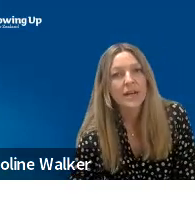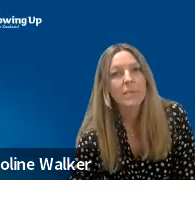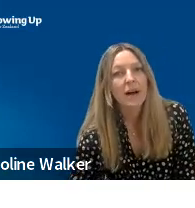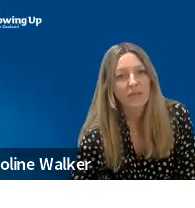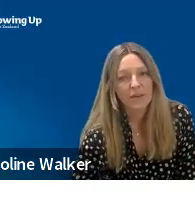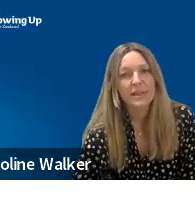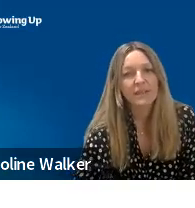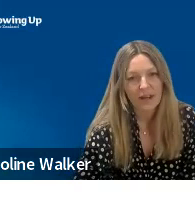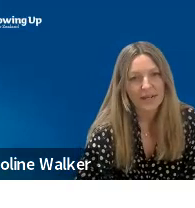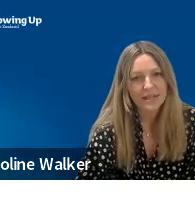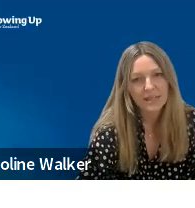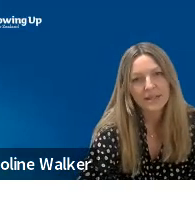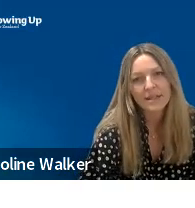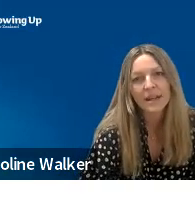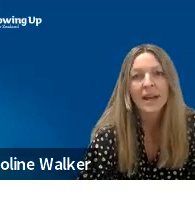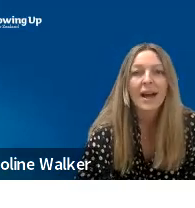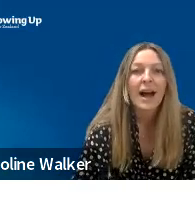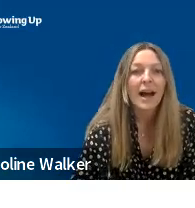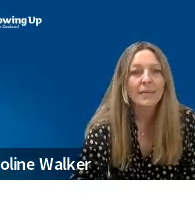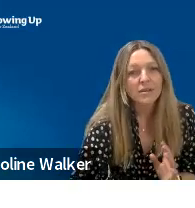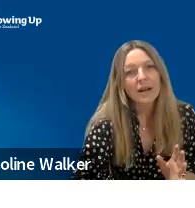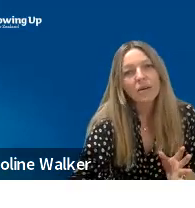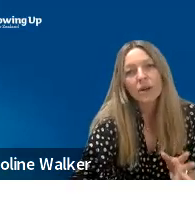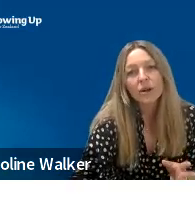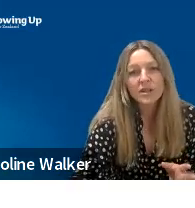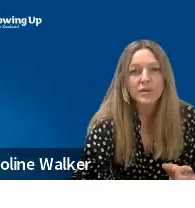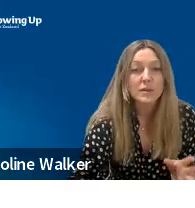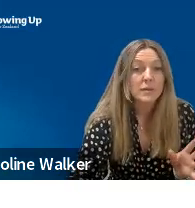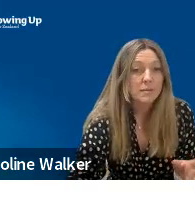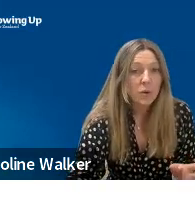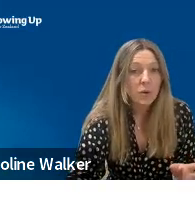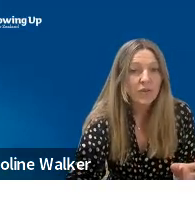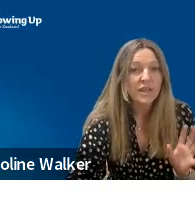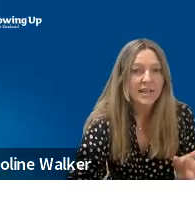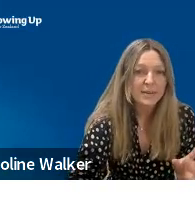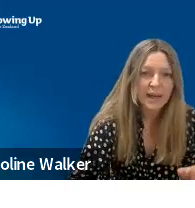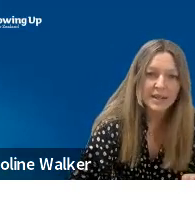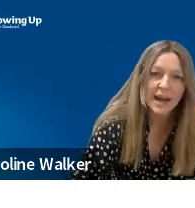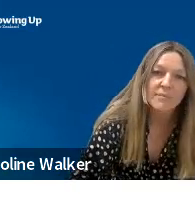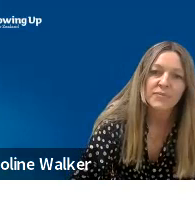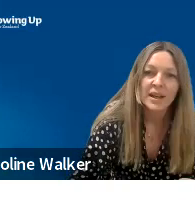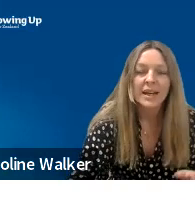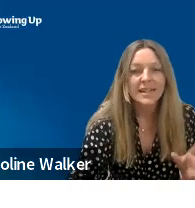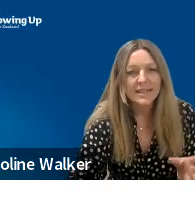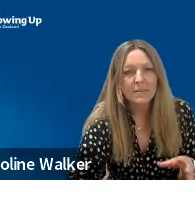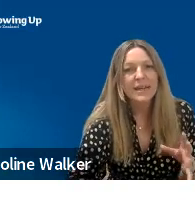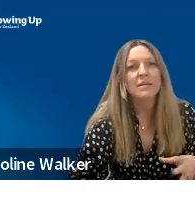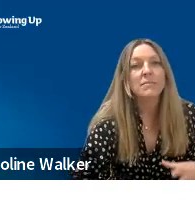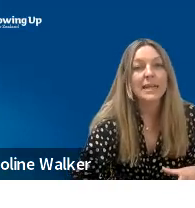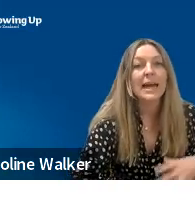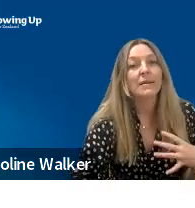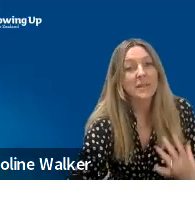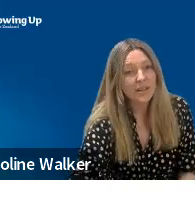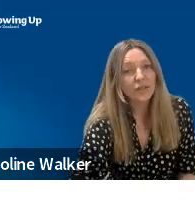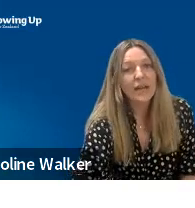most worried about family finances. So now, although differences were small for the next one, it did appear